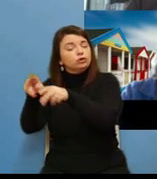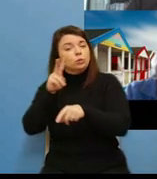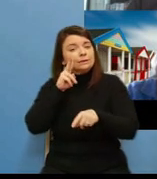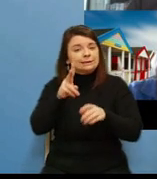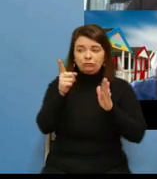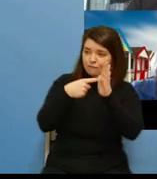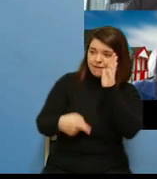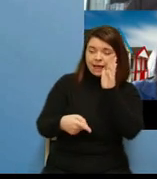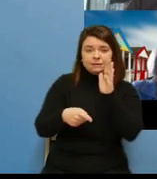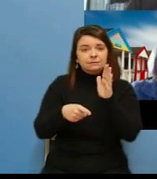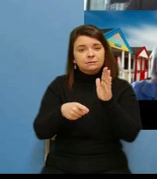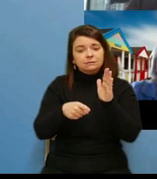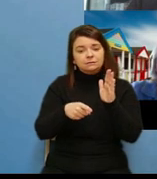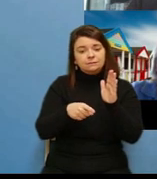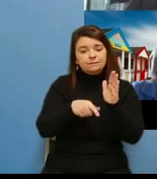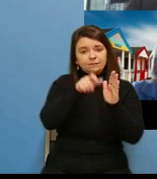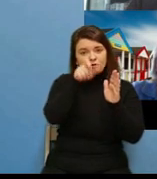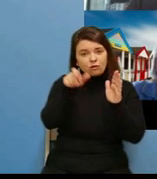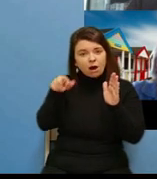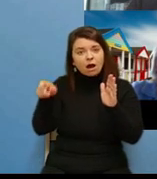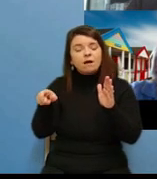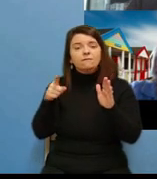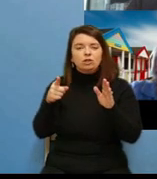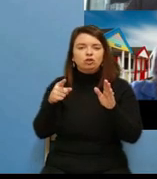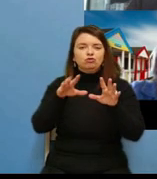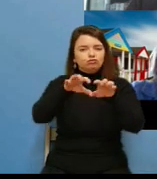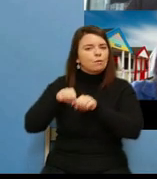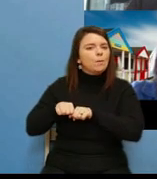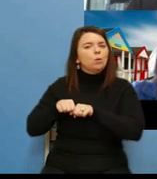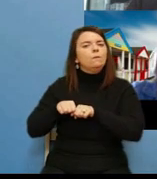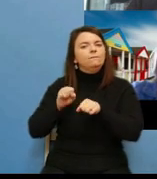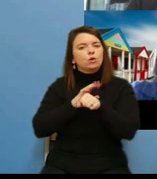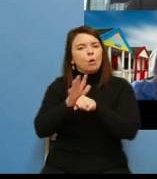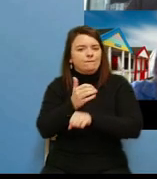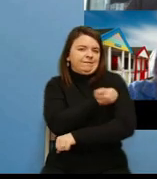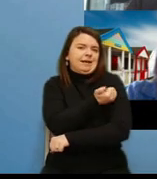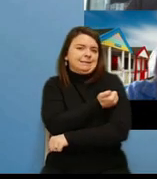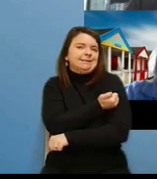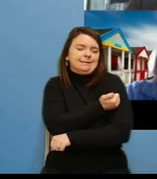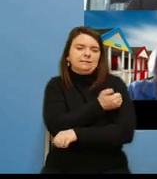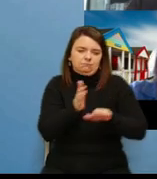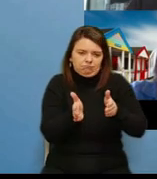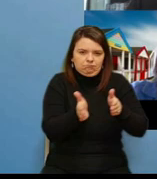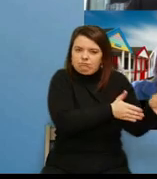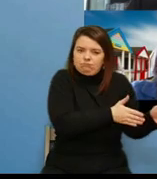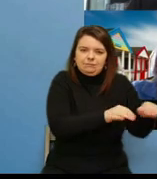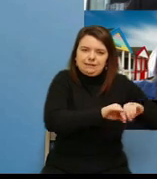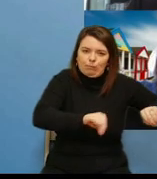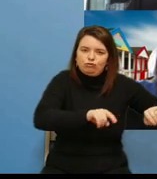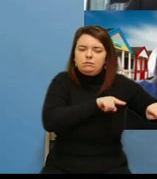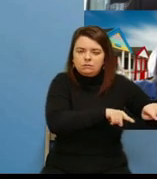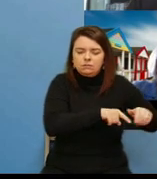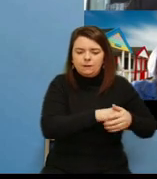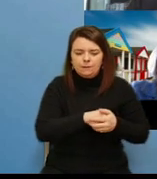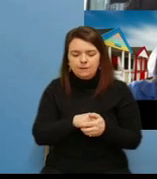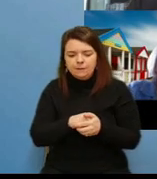much stabilising, I think, and I think that's reflected in the graphs that are shown when you take away the COVID vaccination activity.